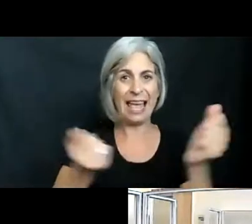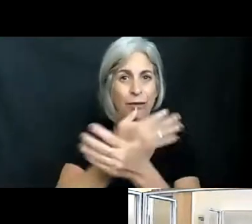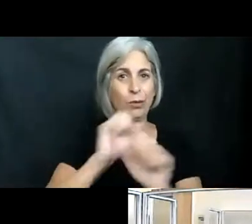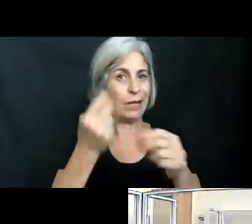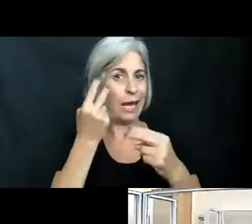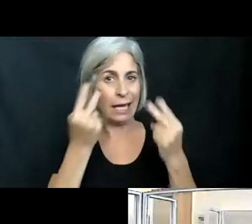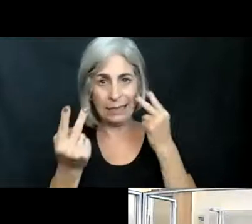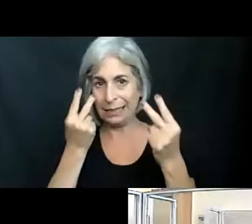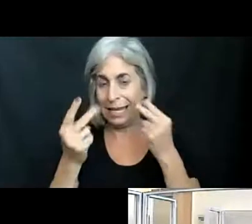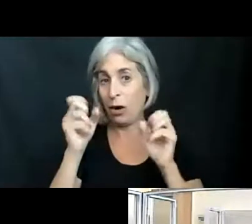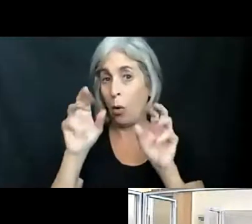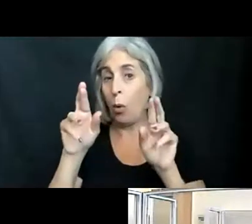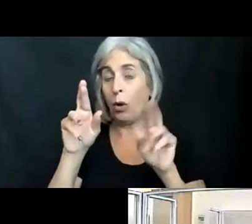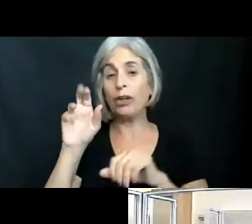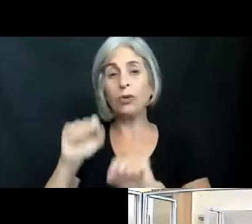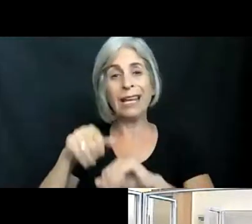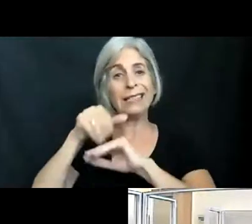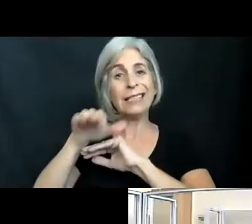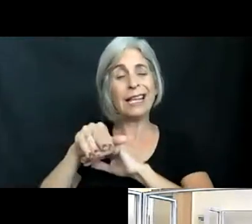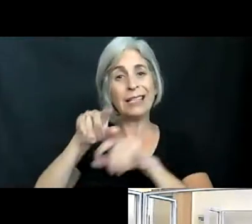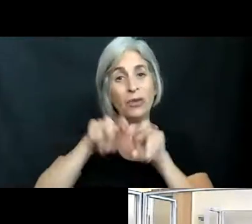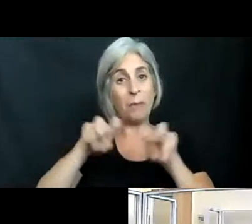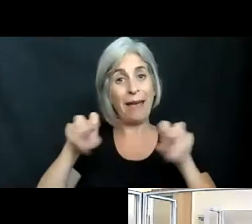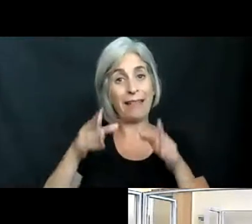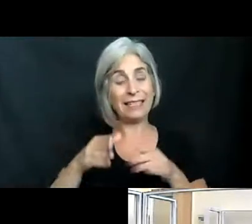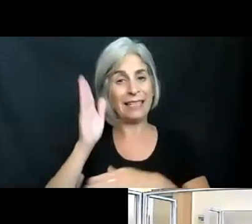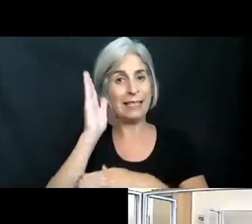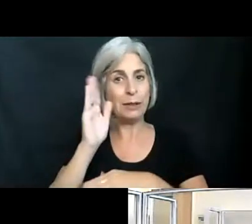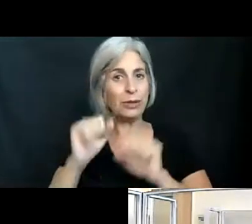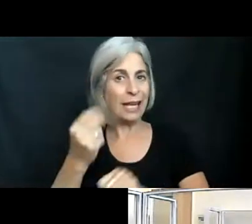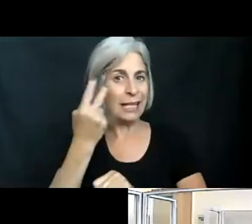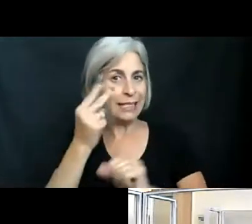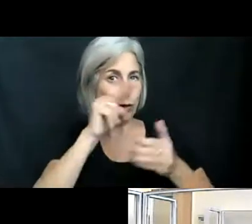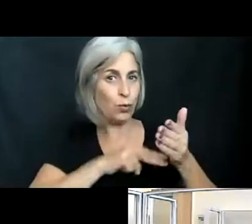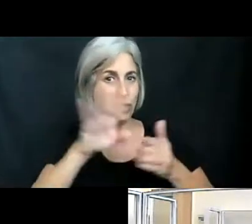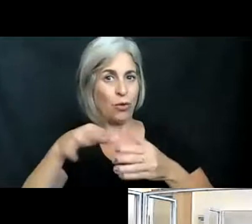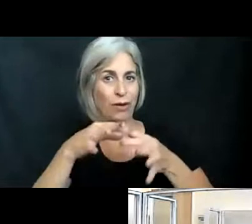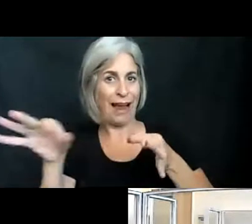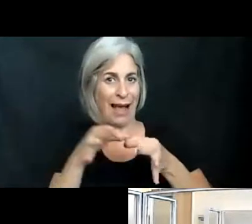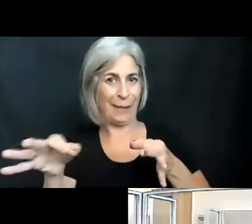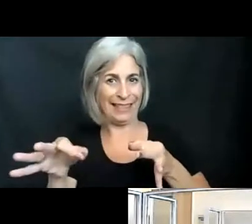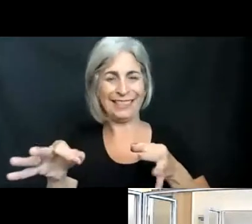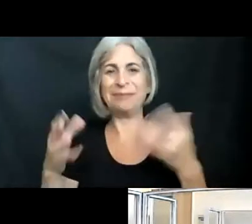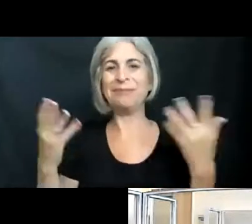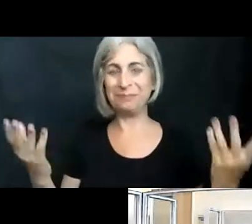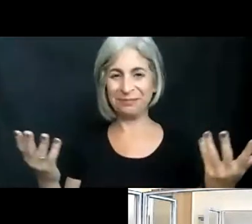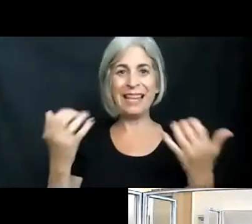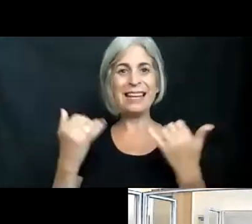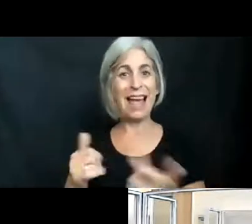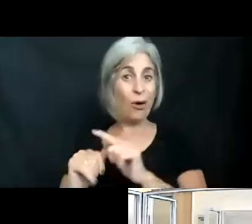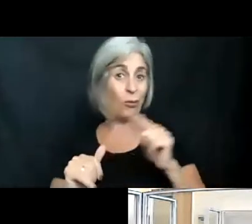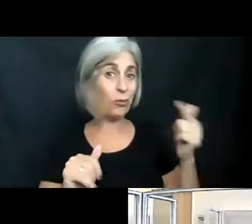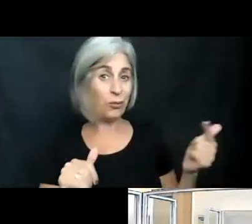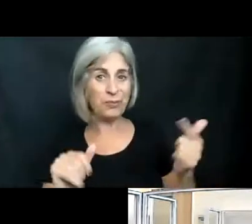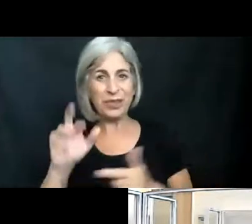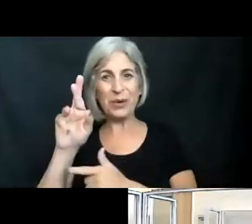it, or you can just send it to panelists and our speakers will see it. So with that, I'm going to turn it over to Rebecca